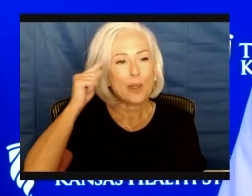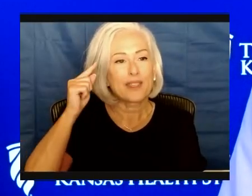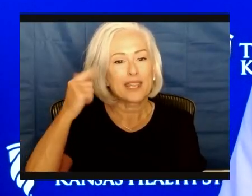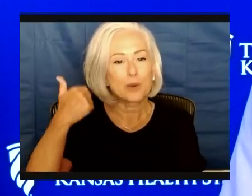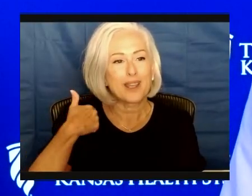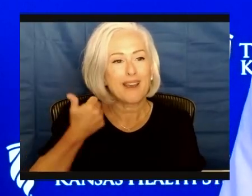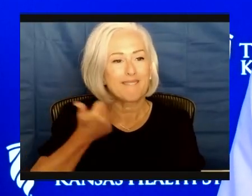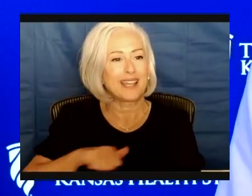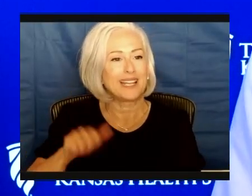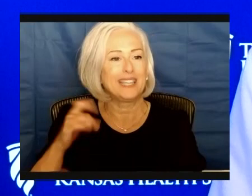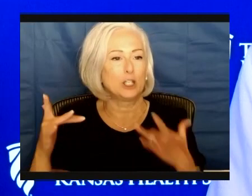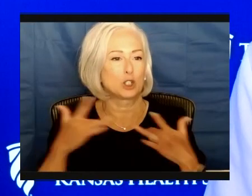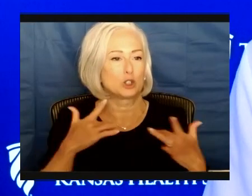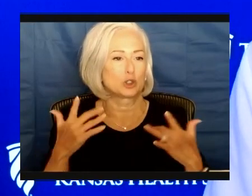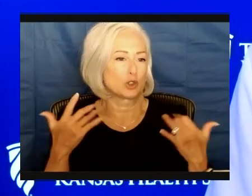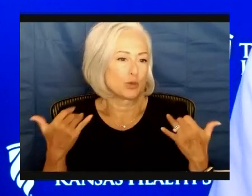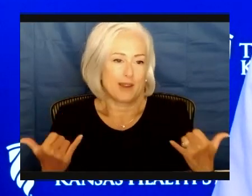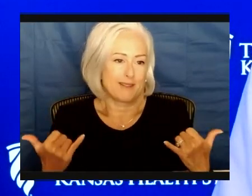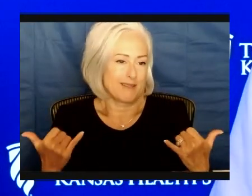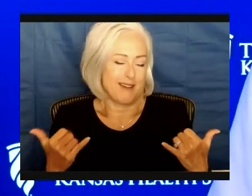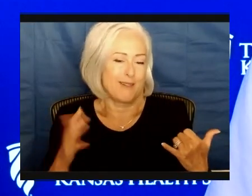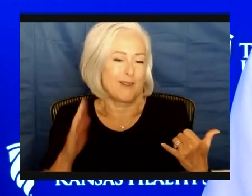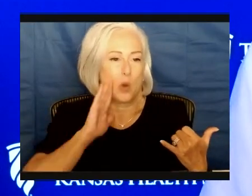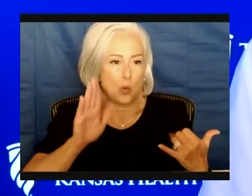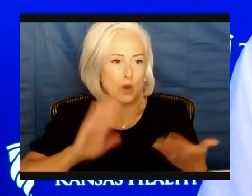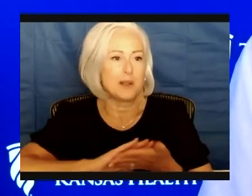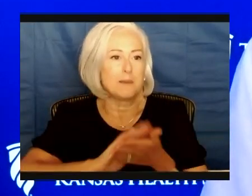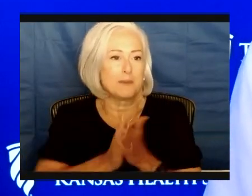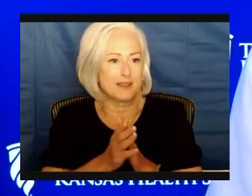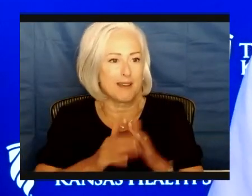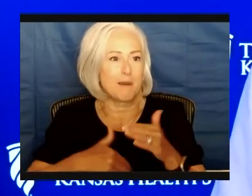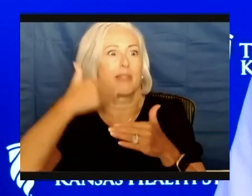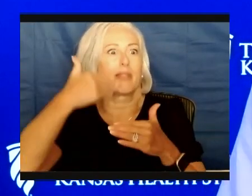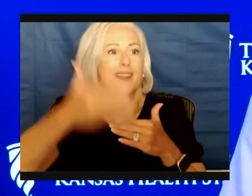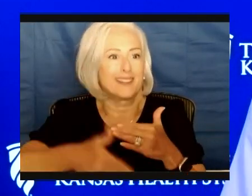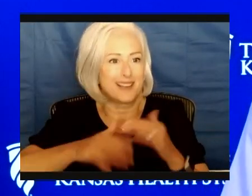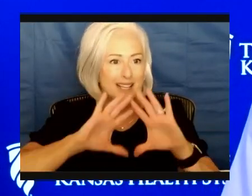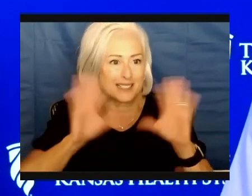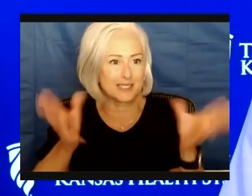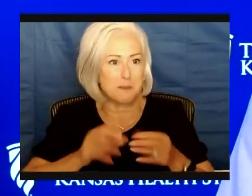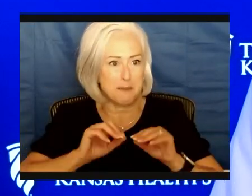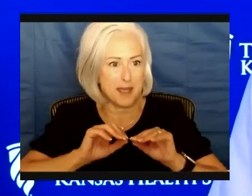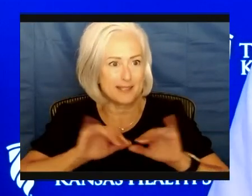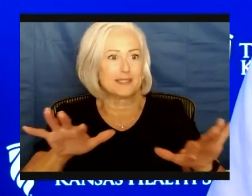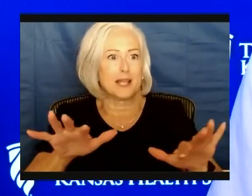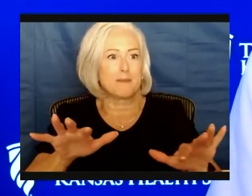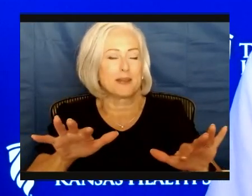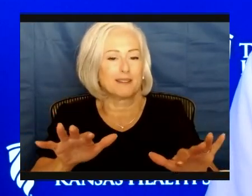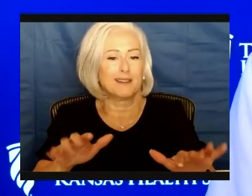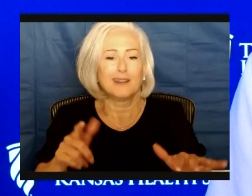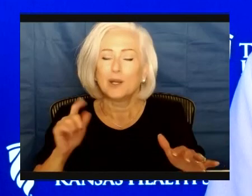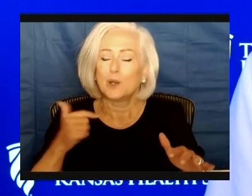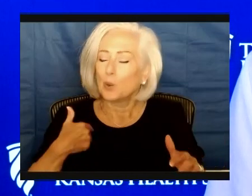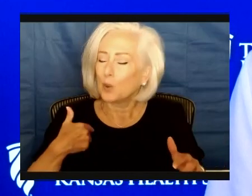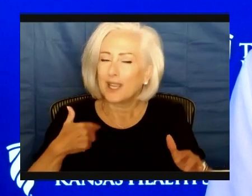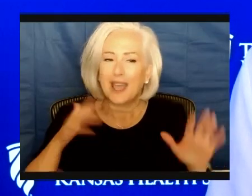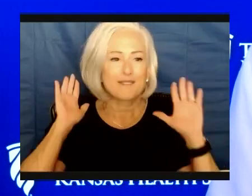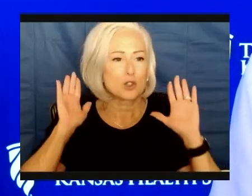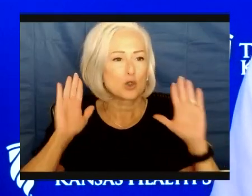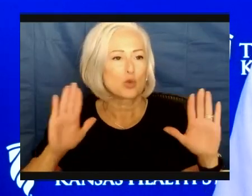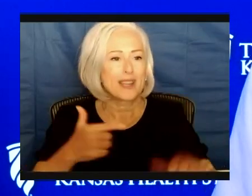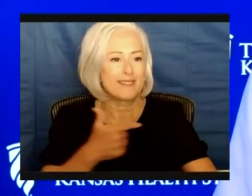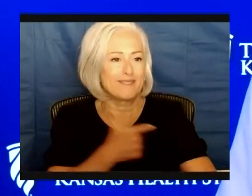concern at this point that it is going to turn into the next pandemic. Number one, we have excellent vaccines against it. Those vaccines are the